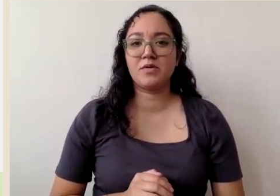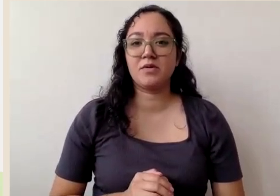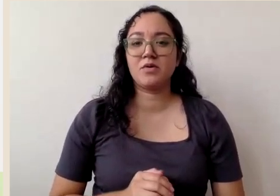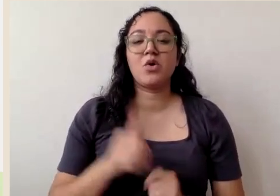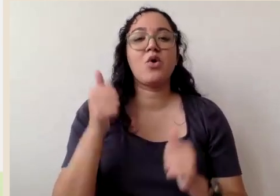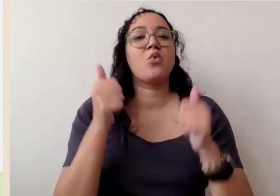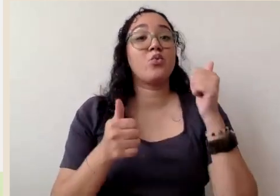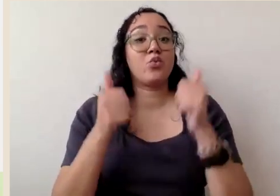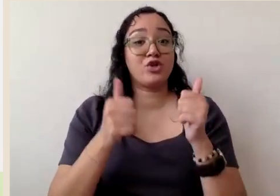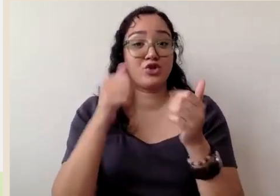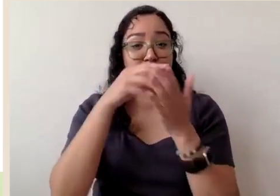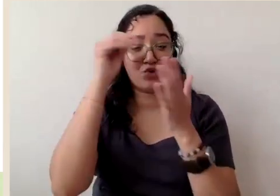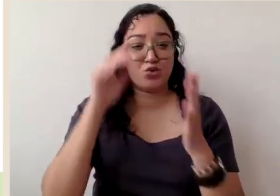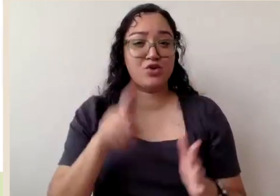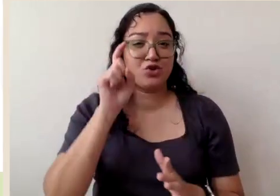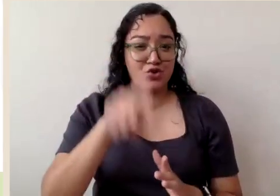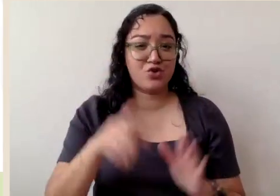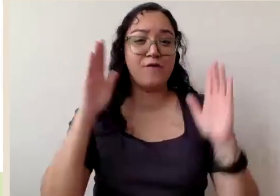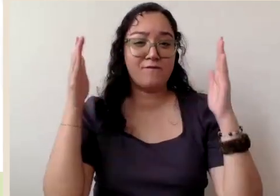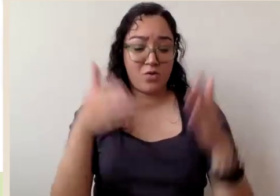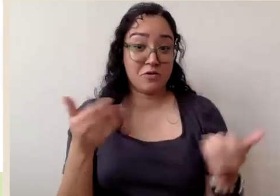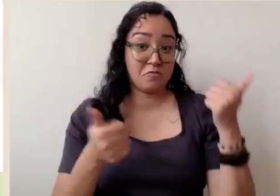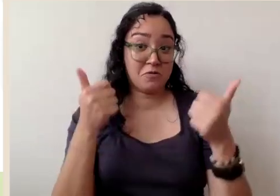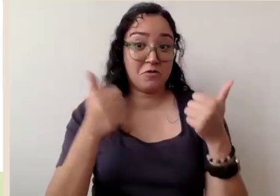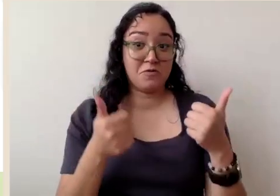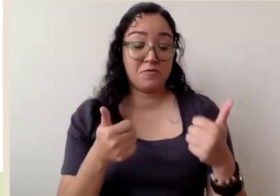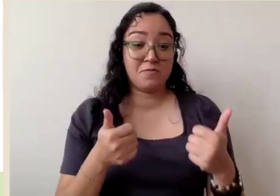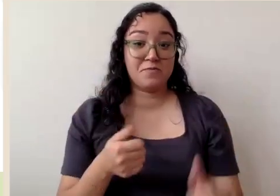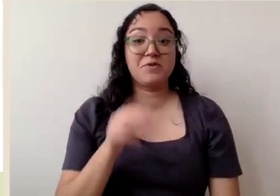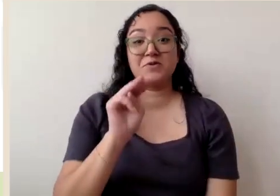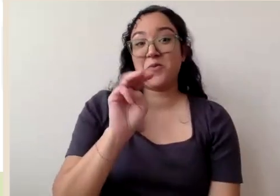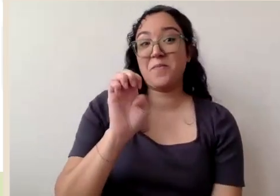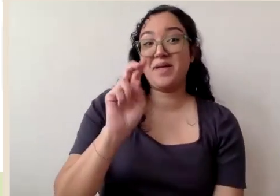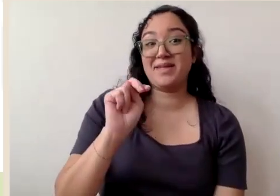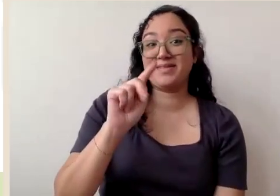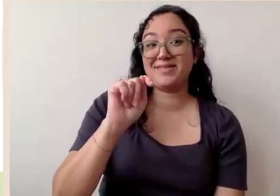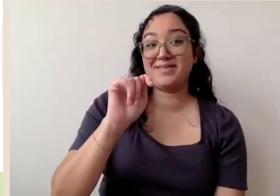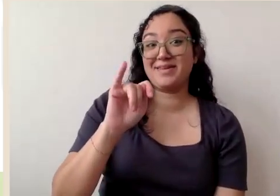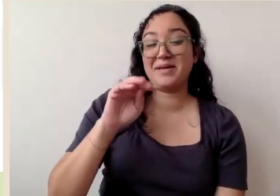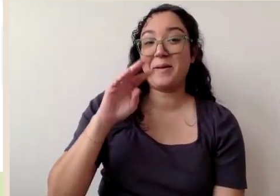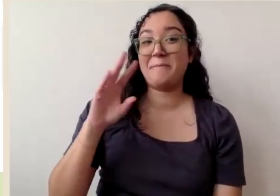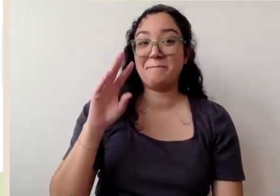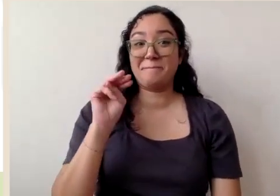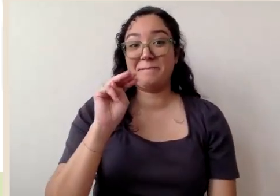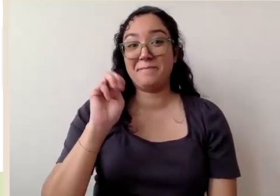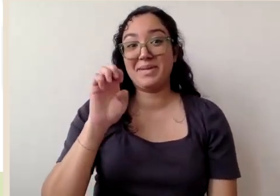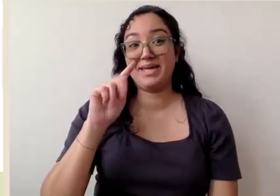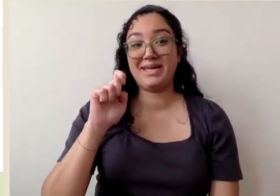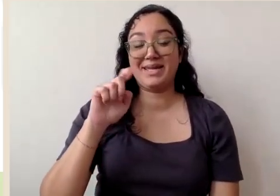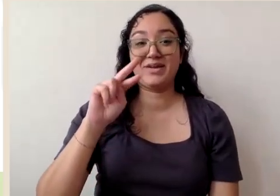Which student should you target here? So we have another Mentimedia question here. Assuming that we're working with high school